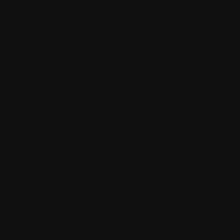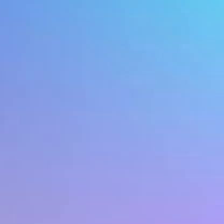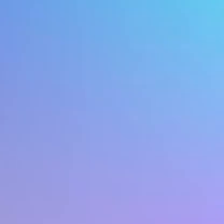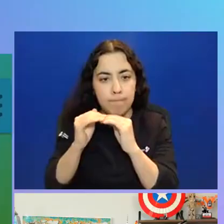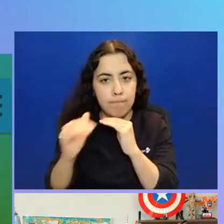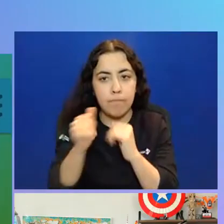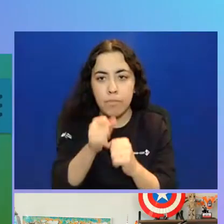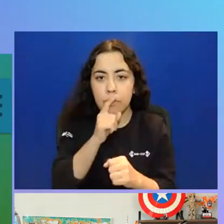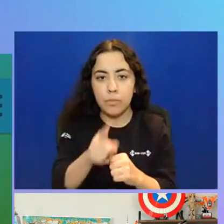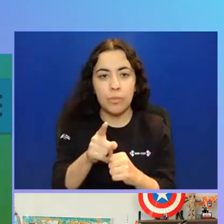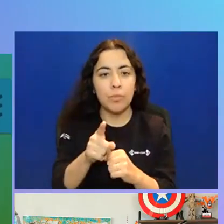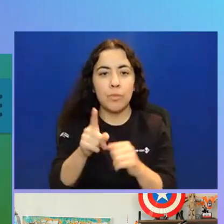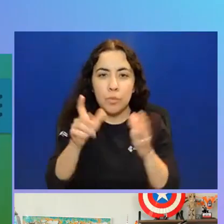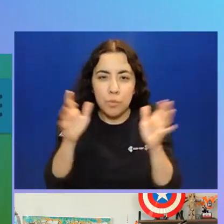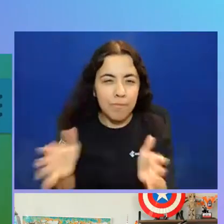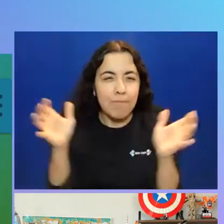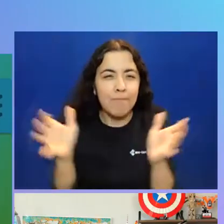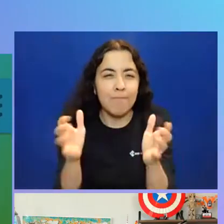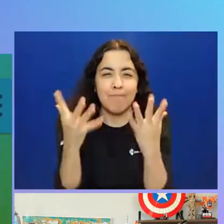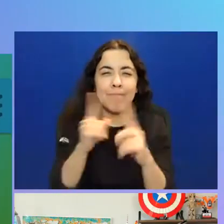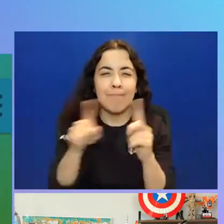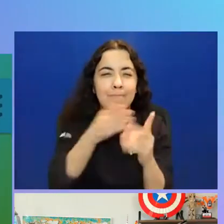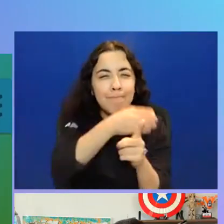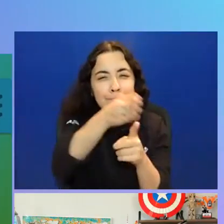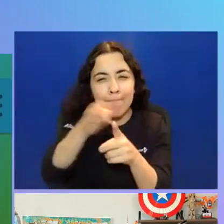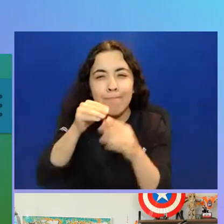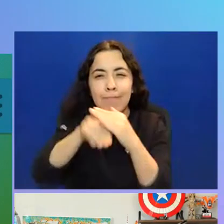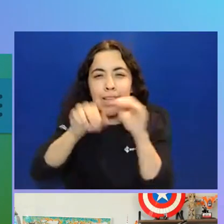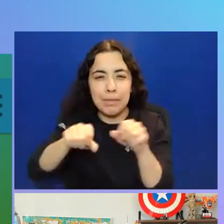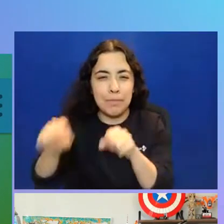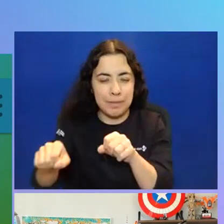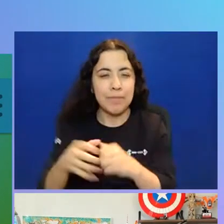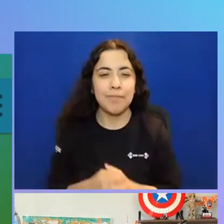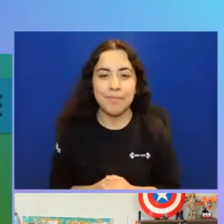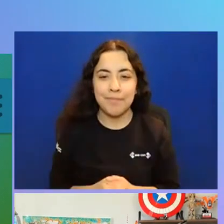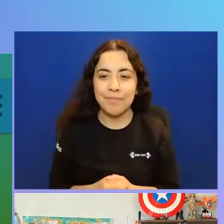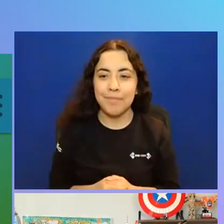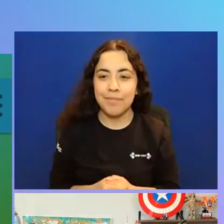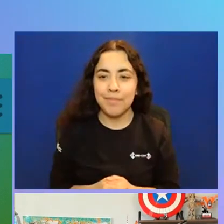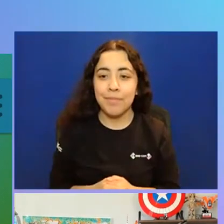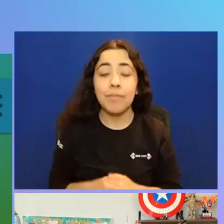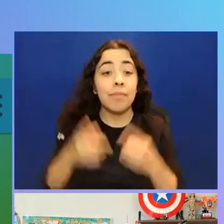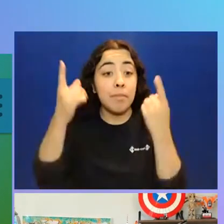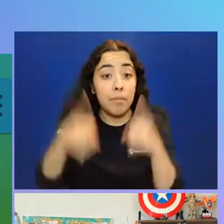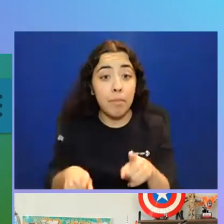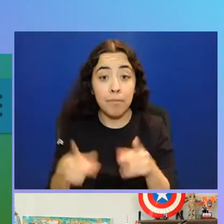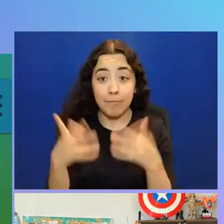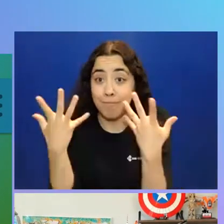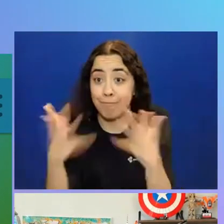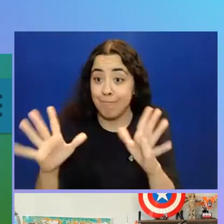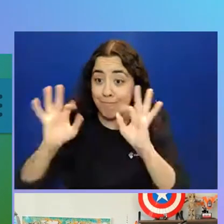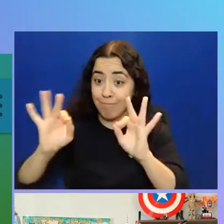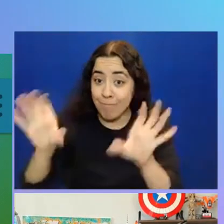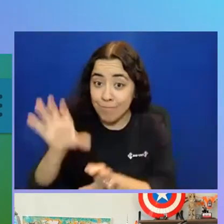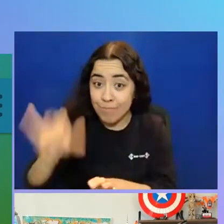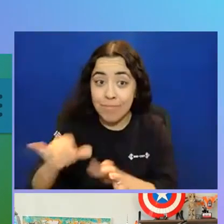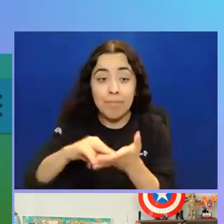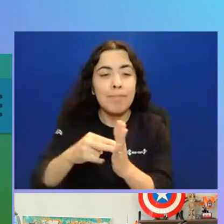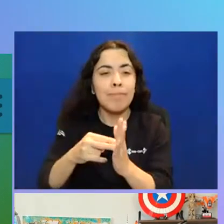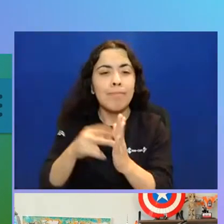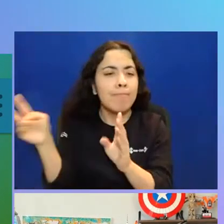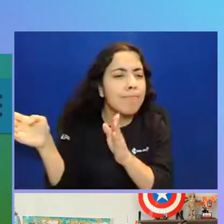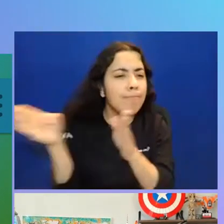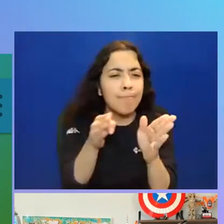be able to push a lot of the different parts of accessibility forward. Once you do that, though, you can look at technology